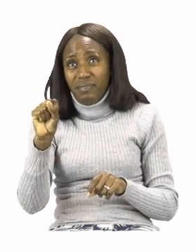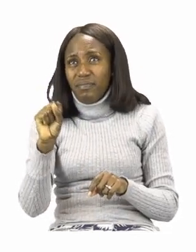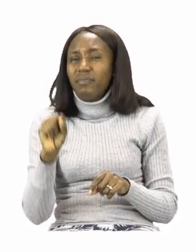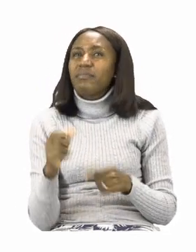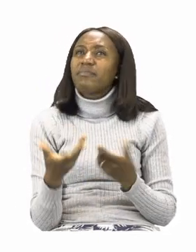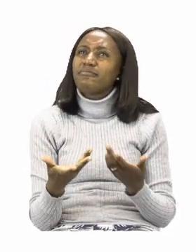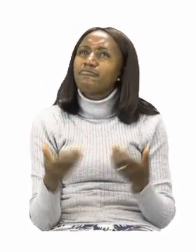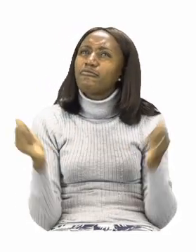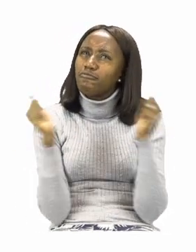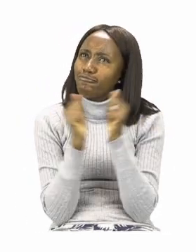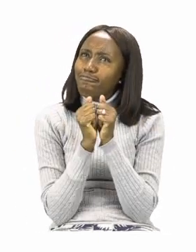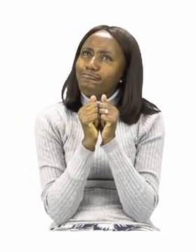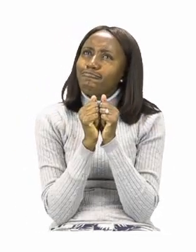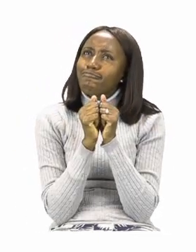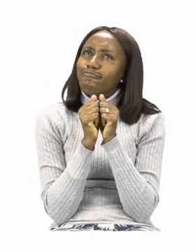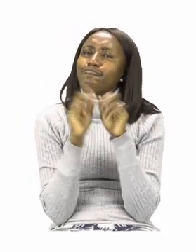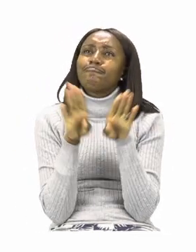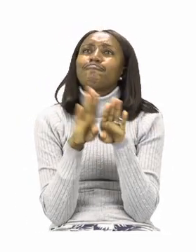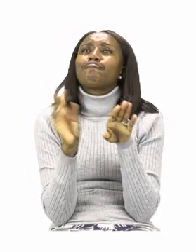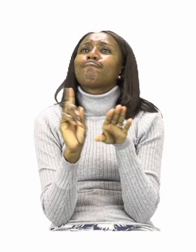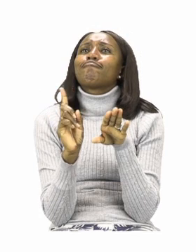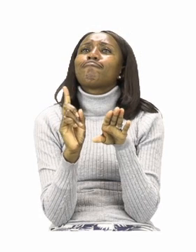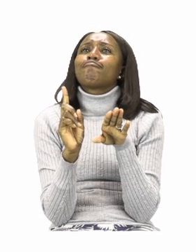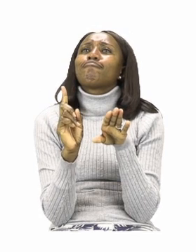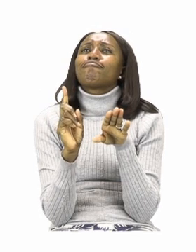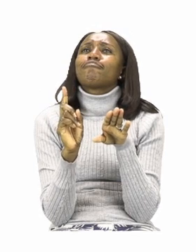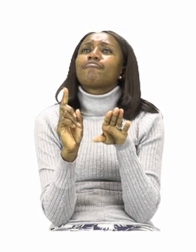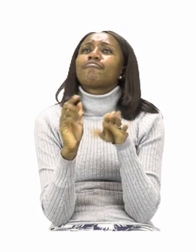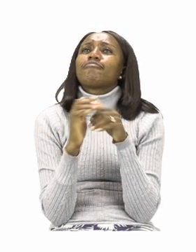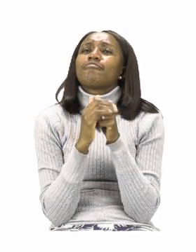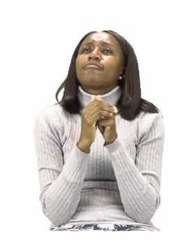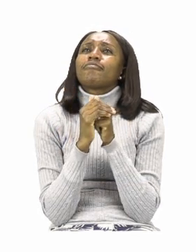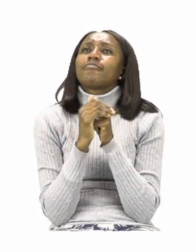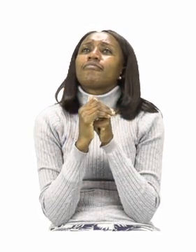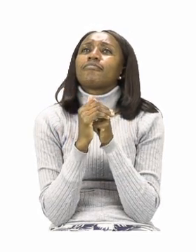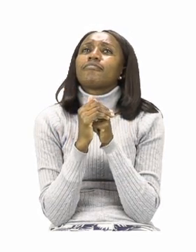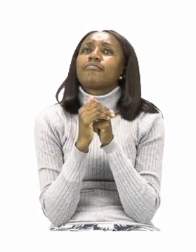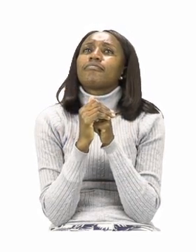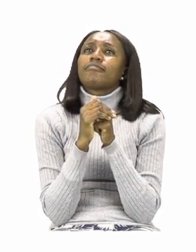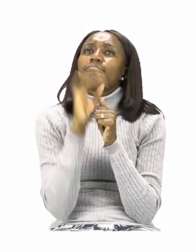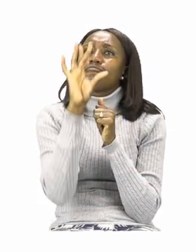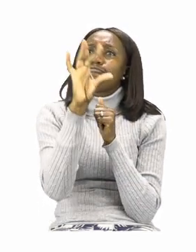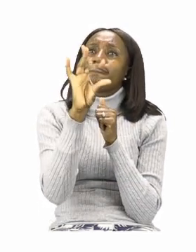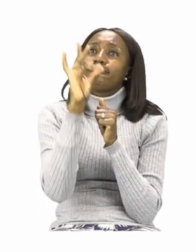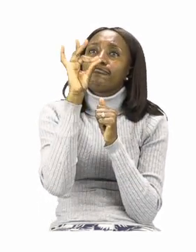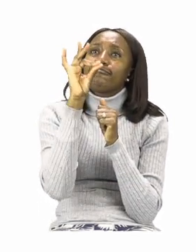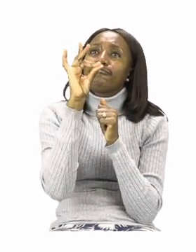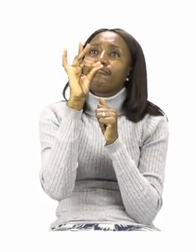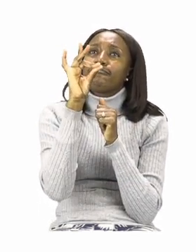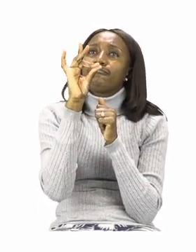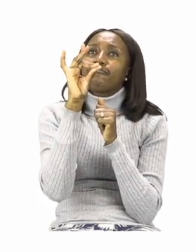them together to form a contraction, then we have